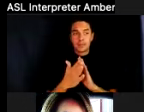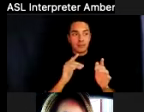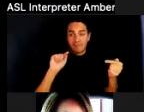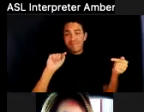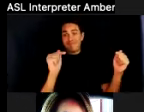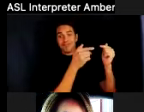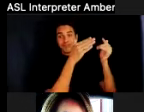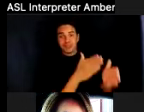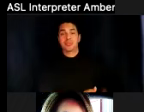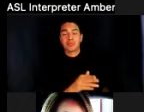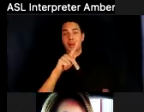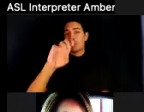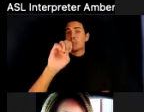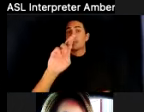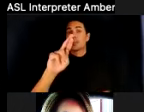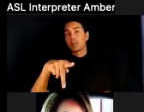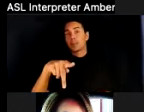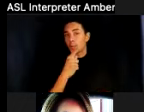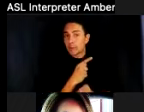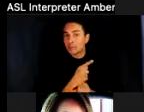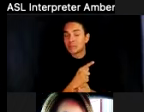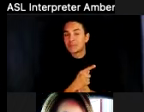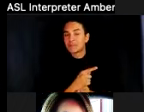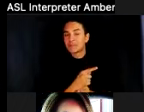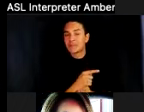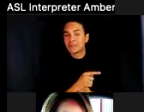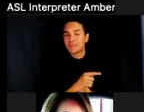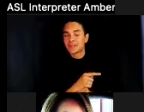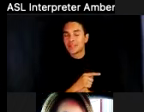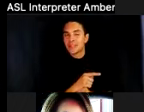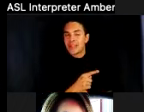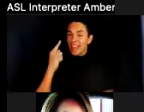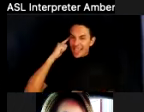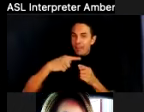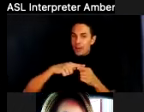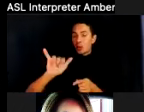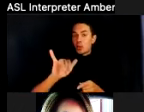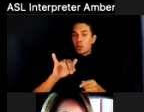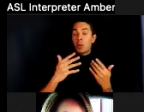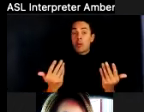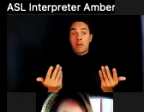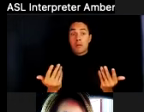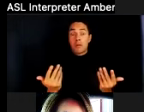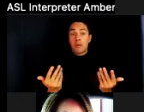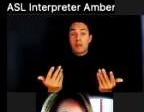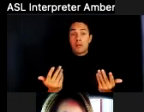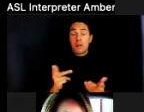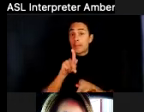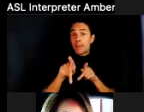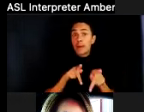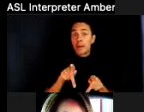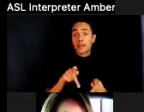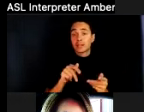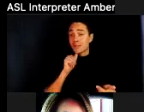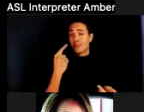The person that causes harm. So just thinking, that too, that people don't